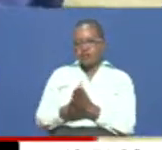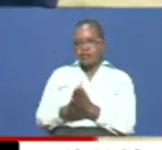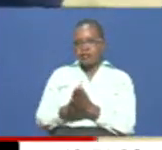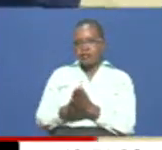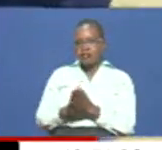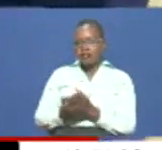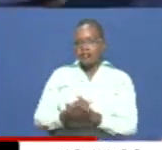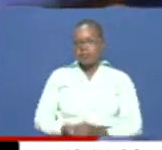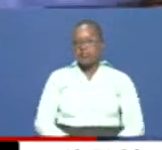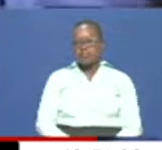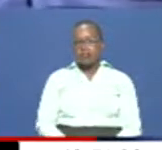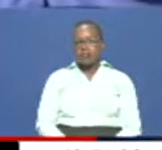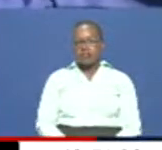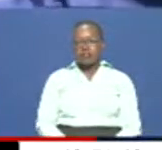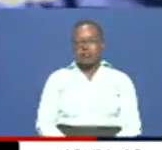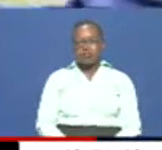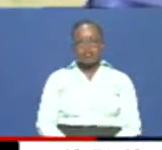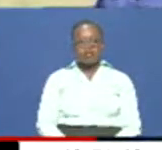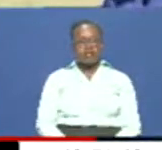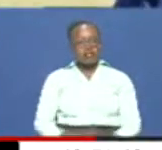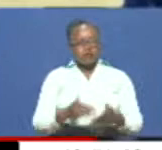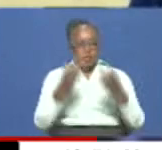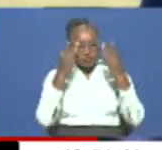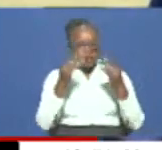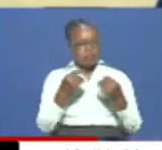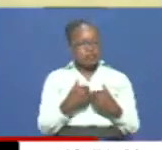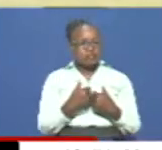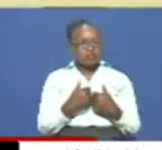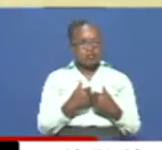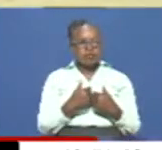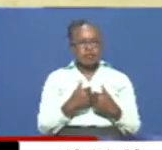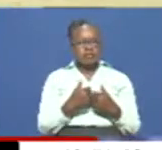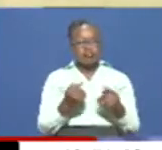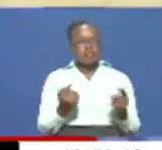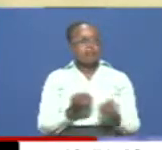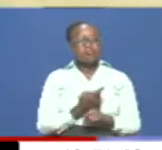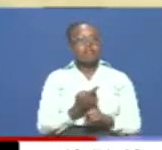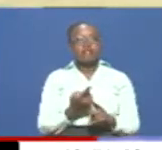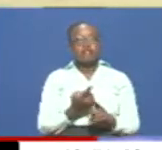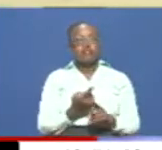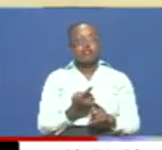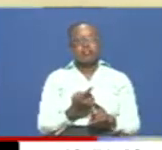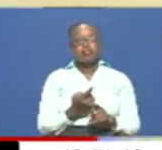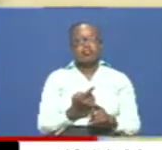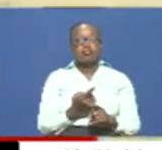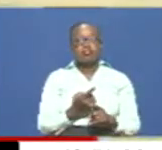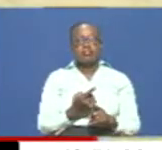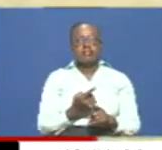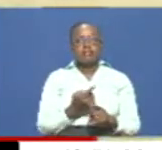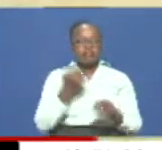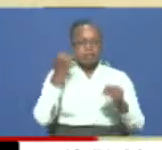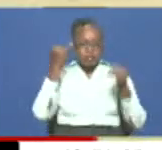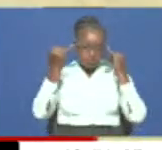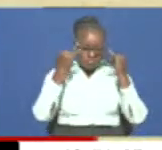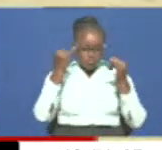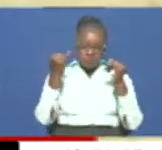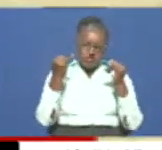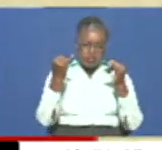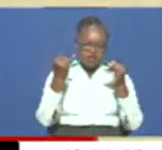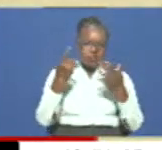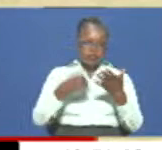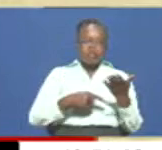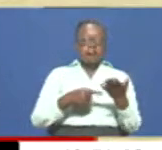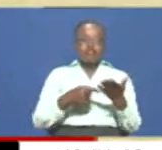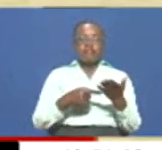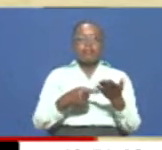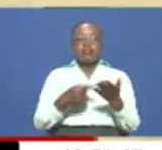that. So we decided to have an open session, because we did not want to give them the ideas of what we need to do.